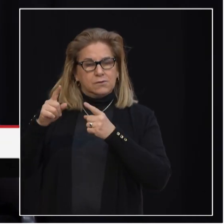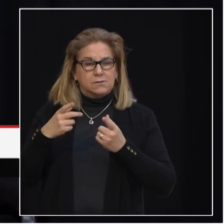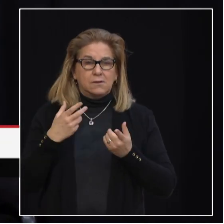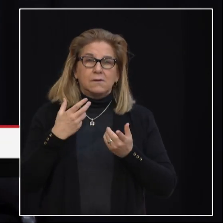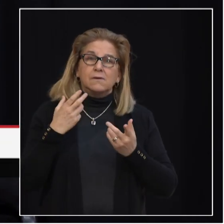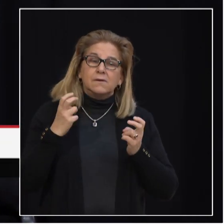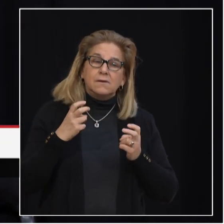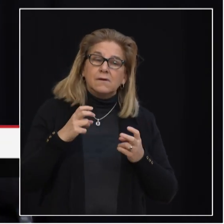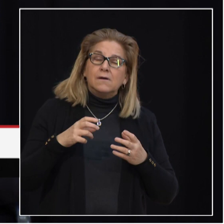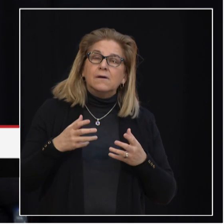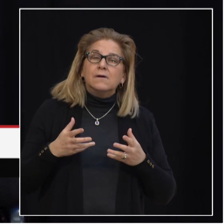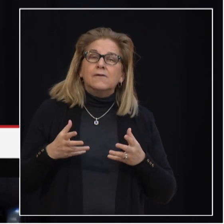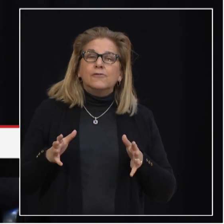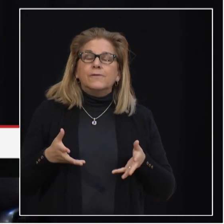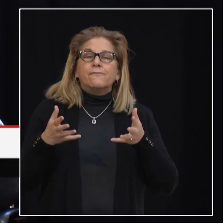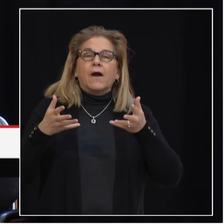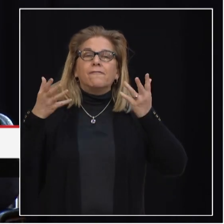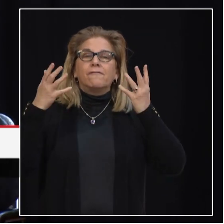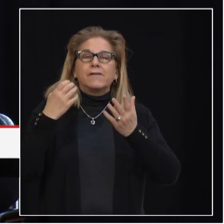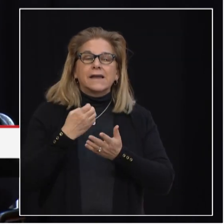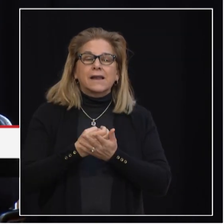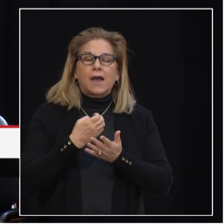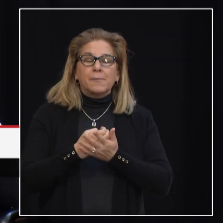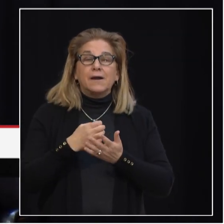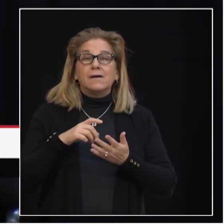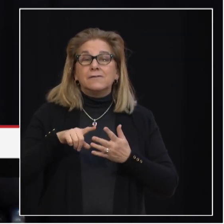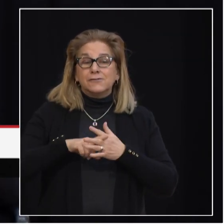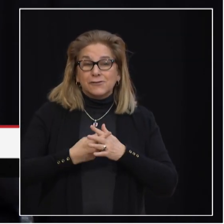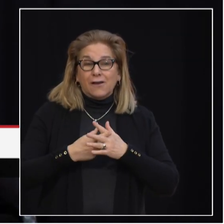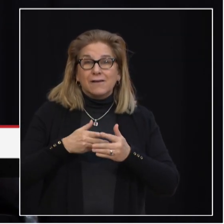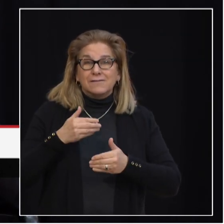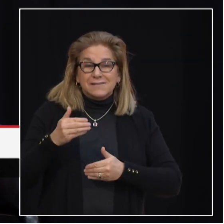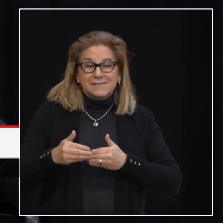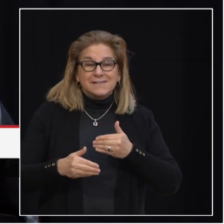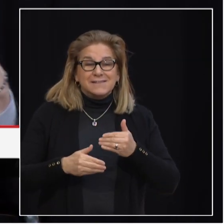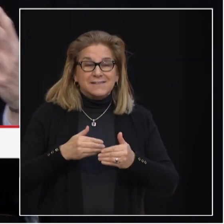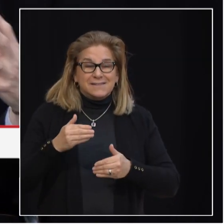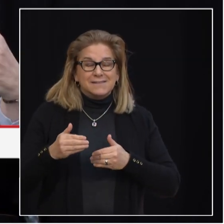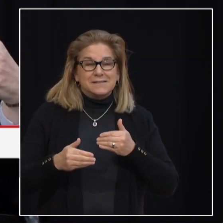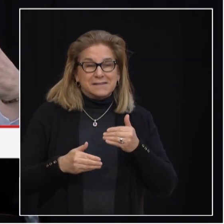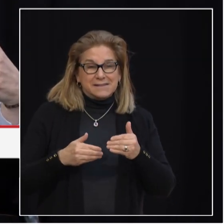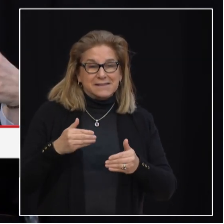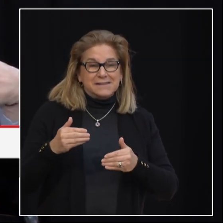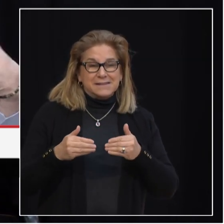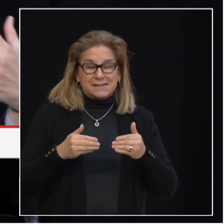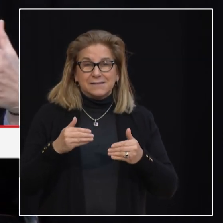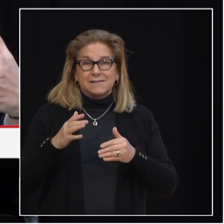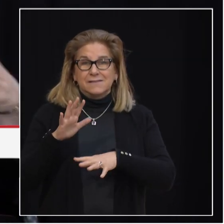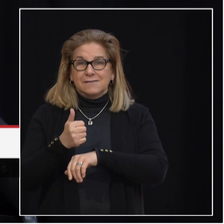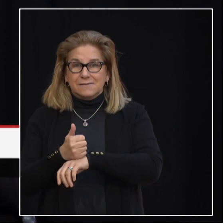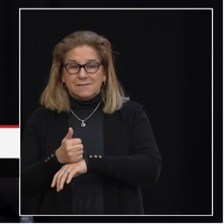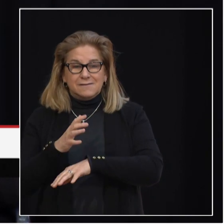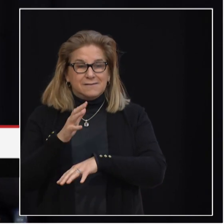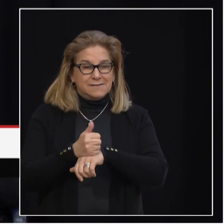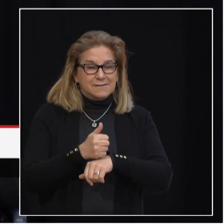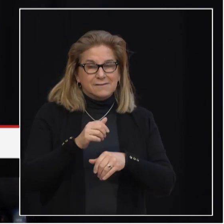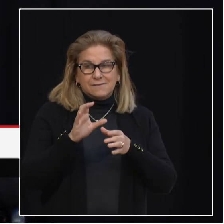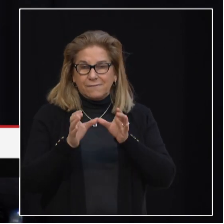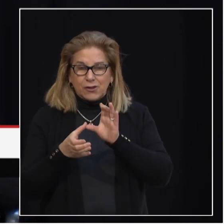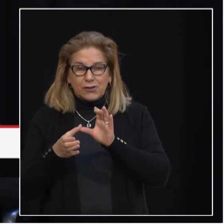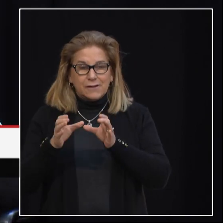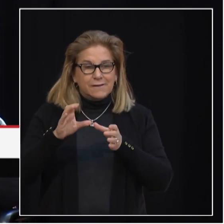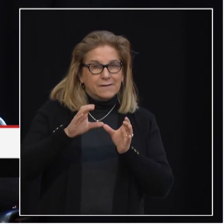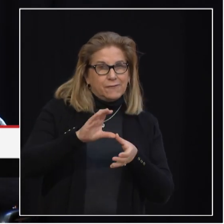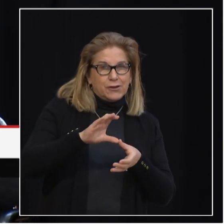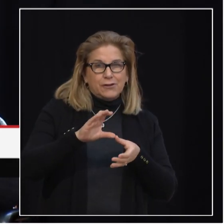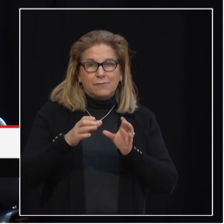hopefully by the time this incentive package really gets locked down, we'll start to have more clarity around the economics of